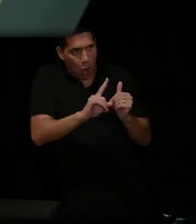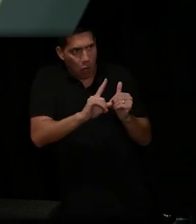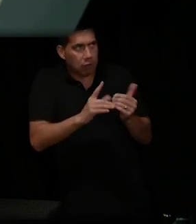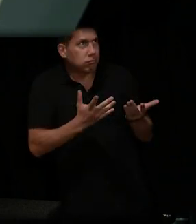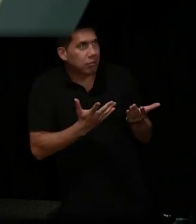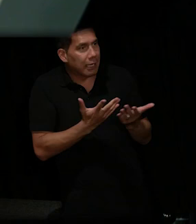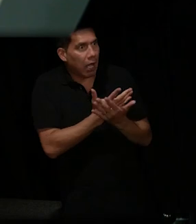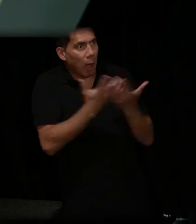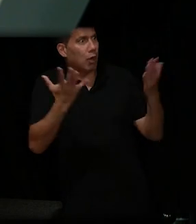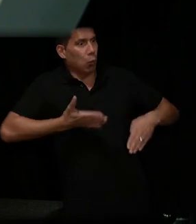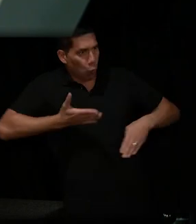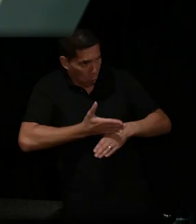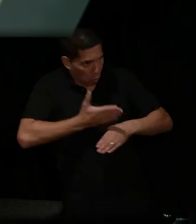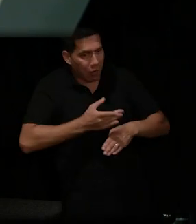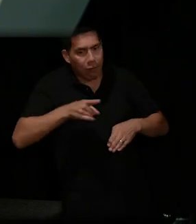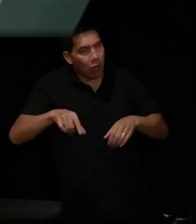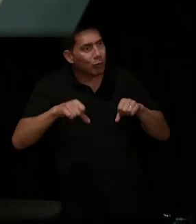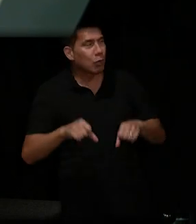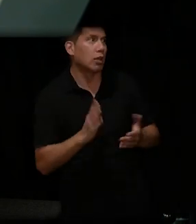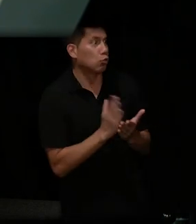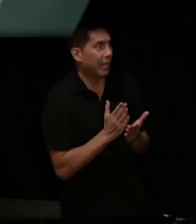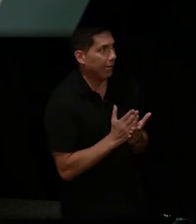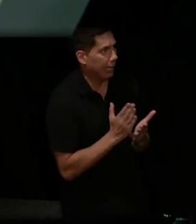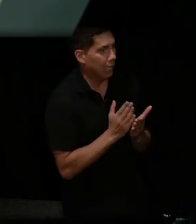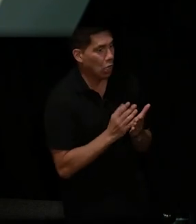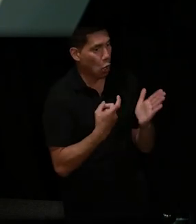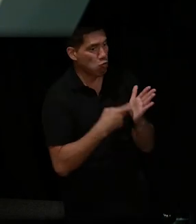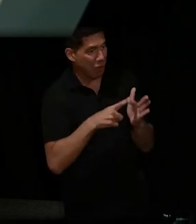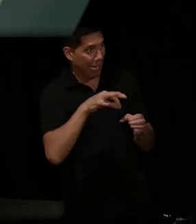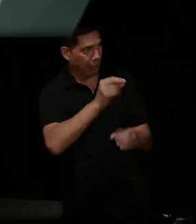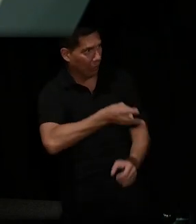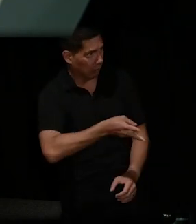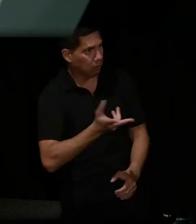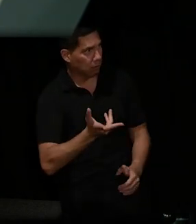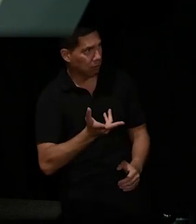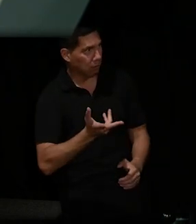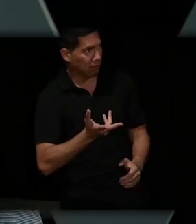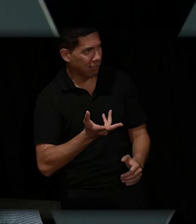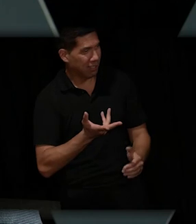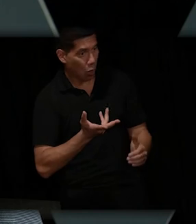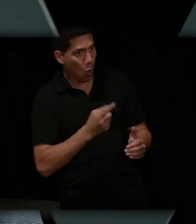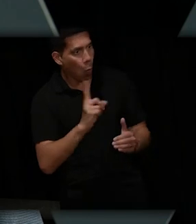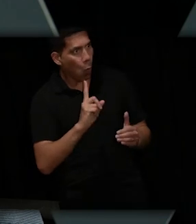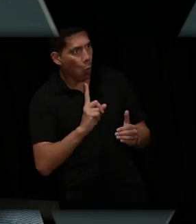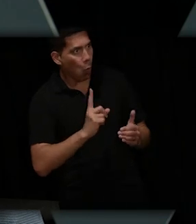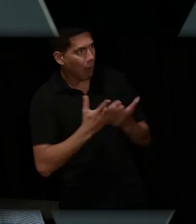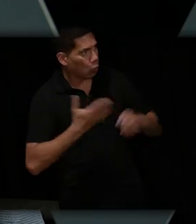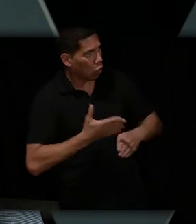get a president, and this is re-elected with the advantage of incumbency. Right. What does it take?